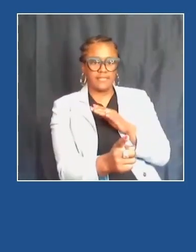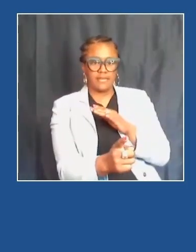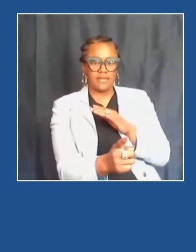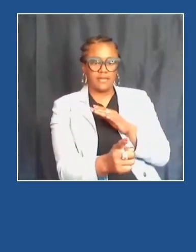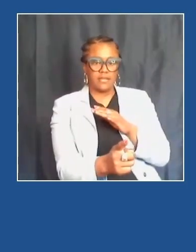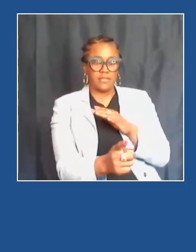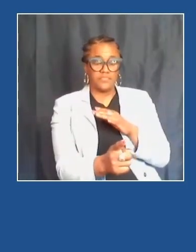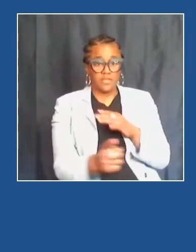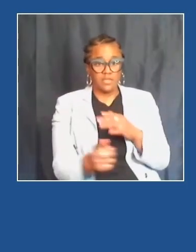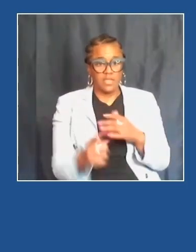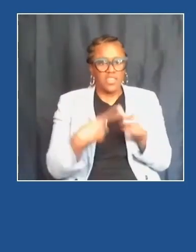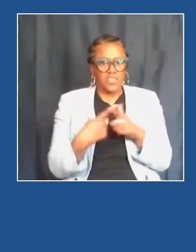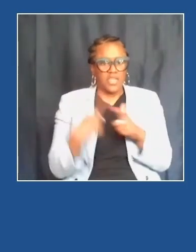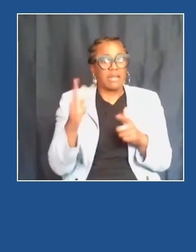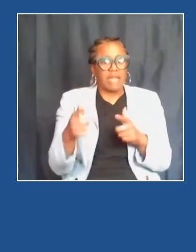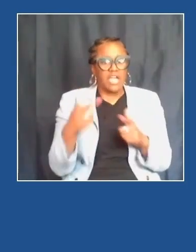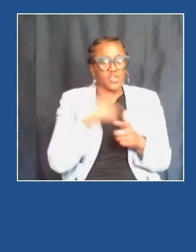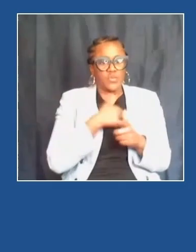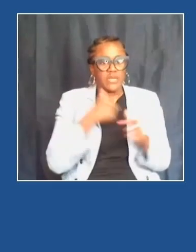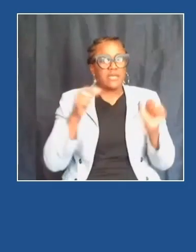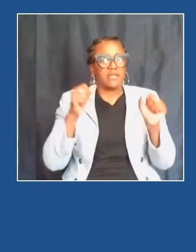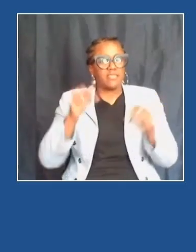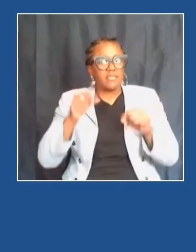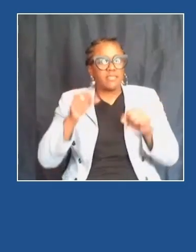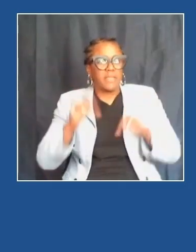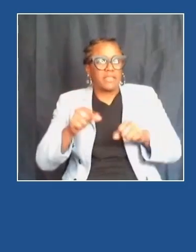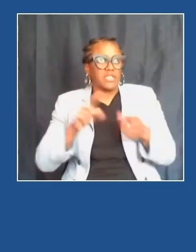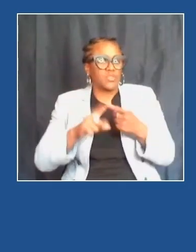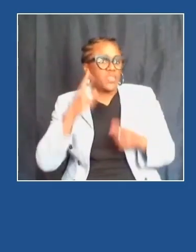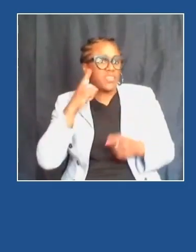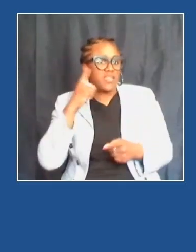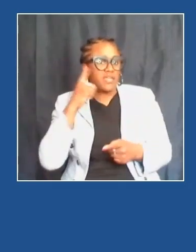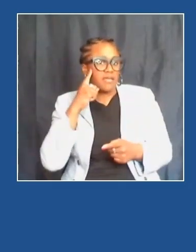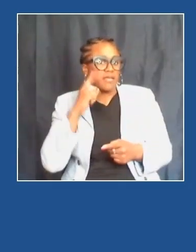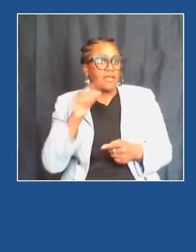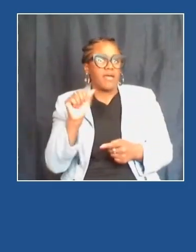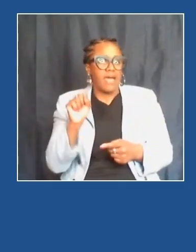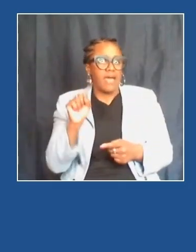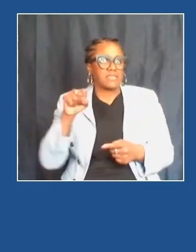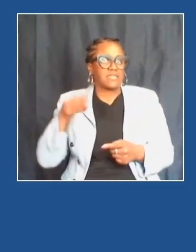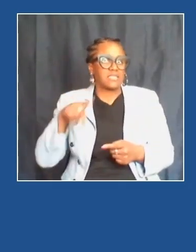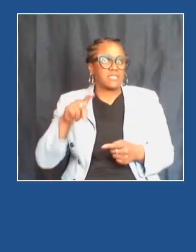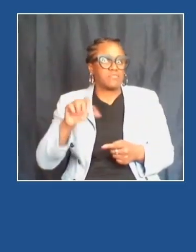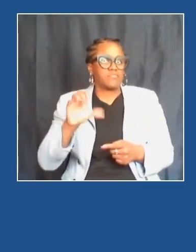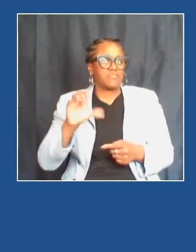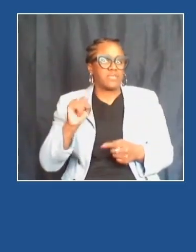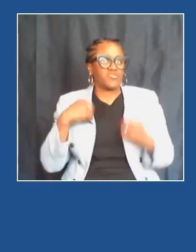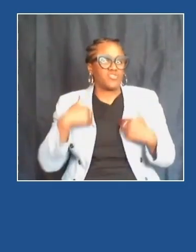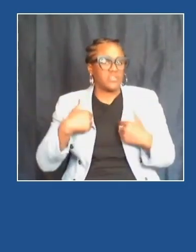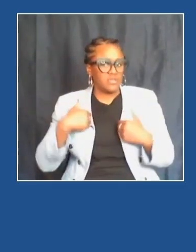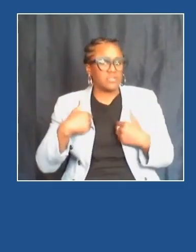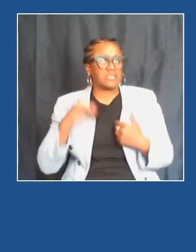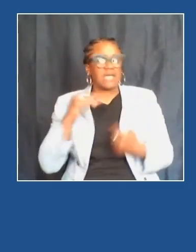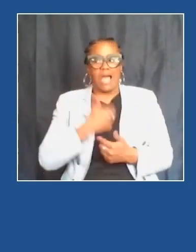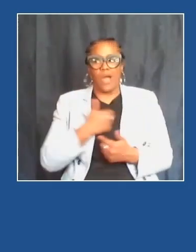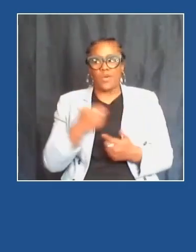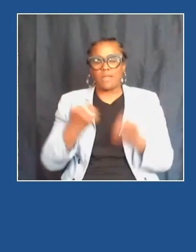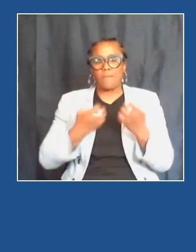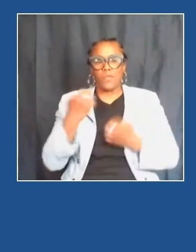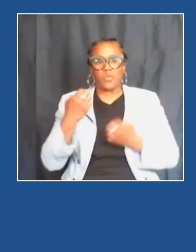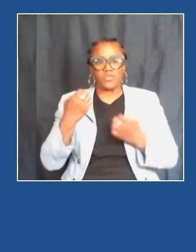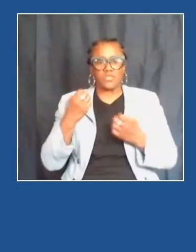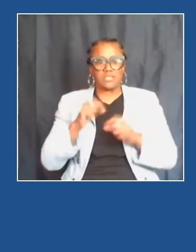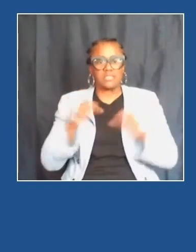we eventually developed the capacity to think as a species, guess what? Our emotion system still works